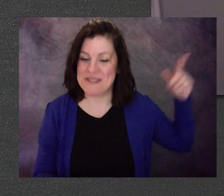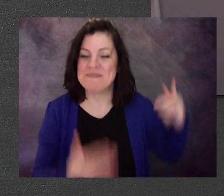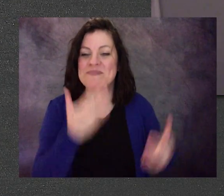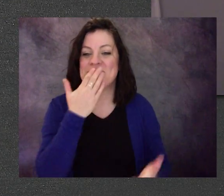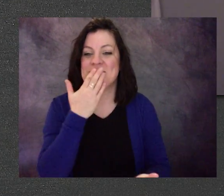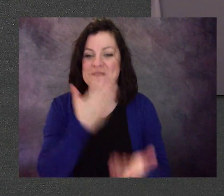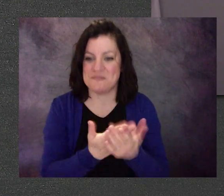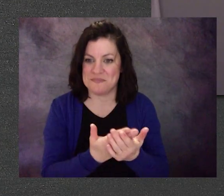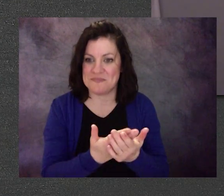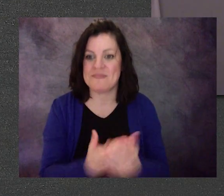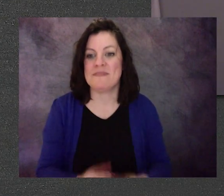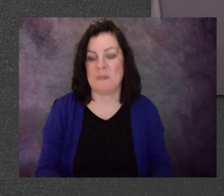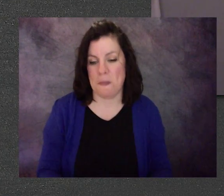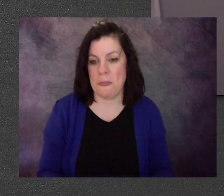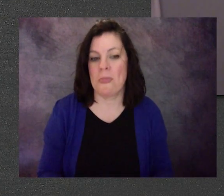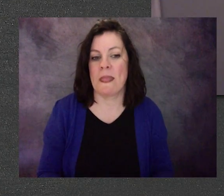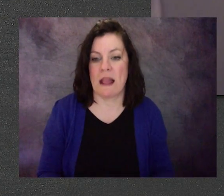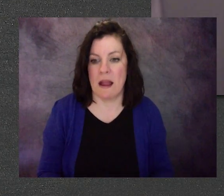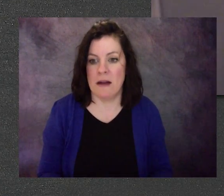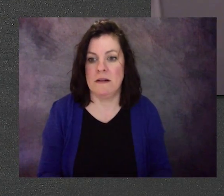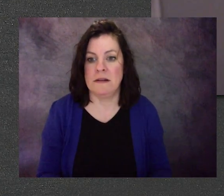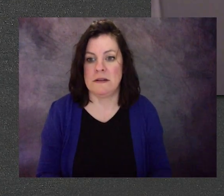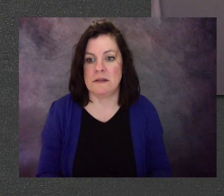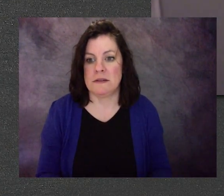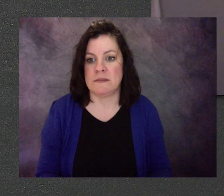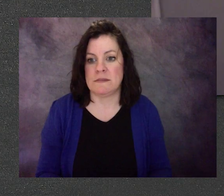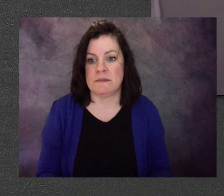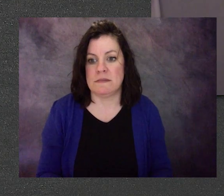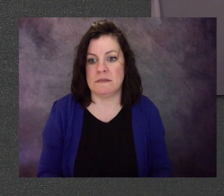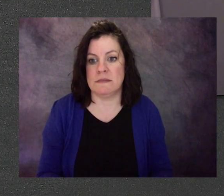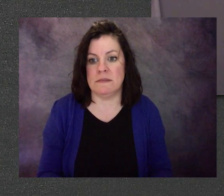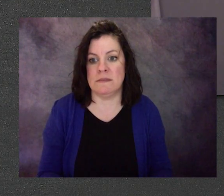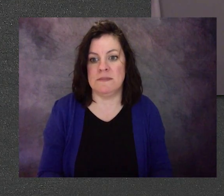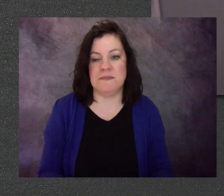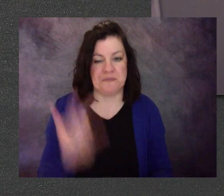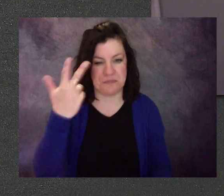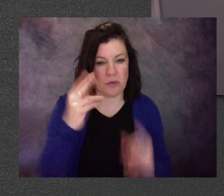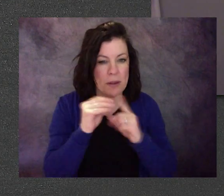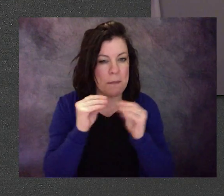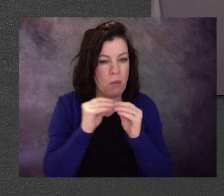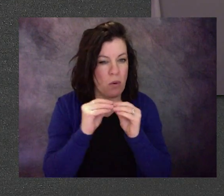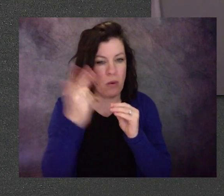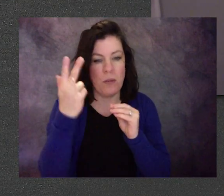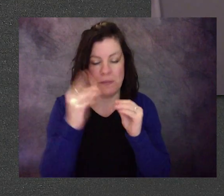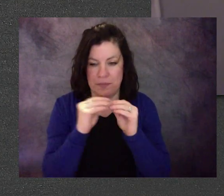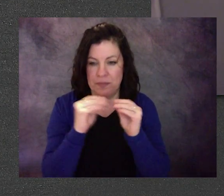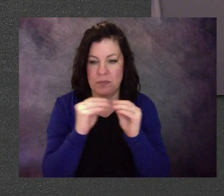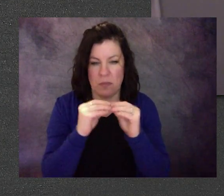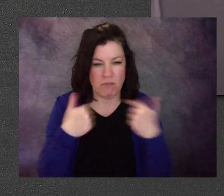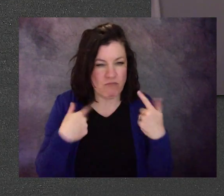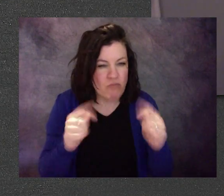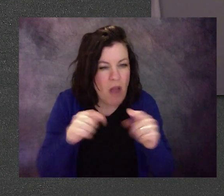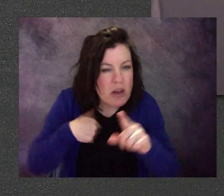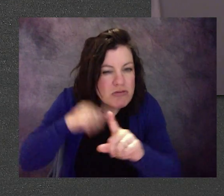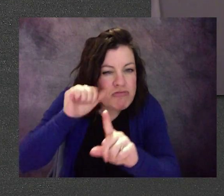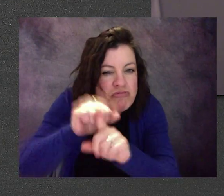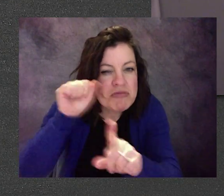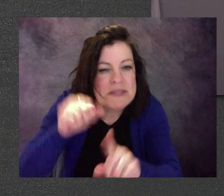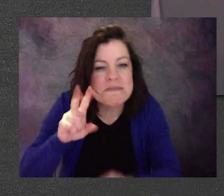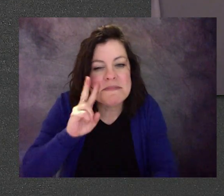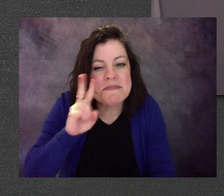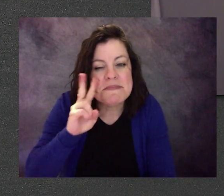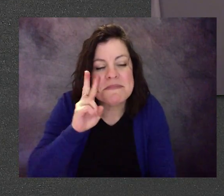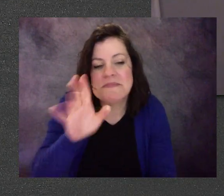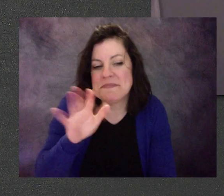are the little ones. You guys are too smart. Now we have 3 more letters and I'm really gonna try to trick you because I don't know.